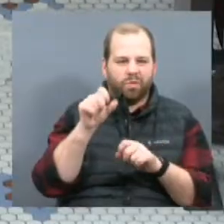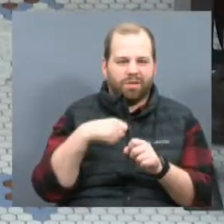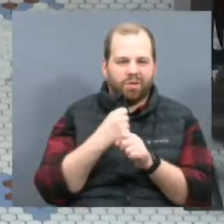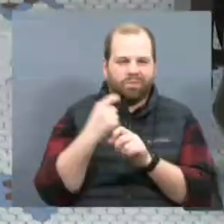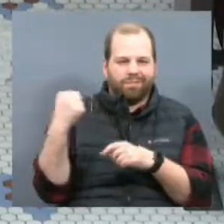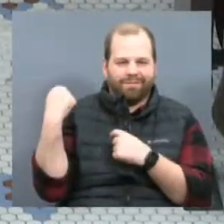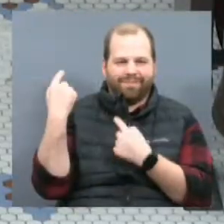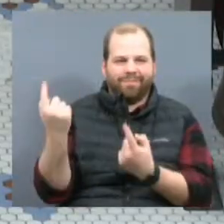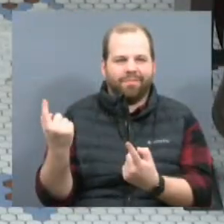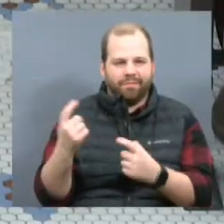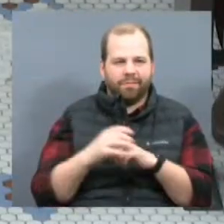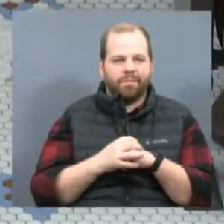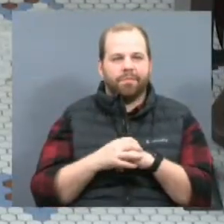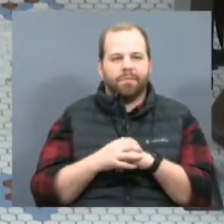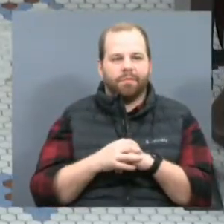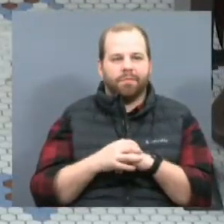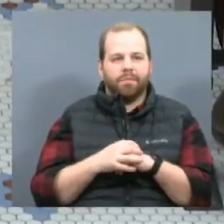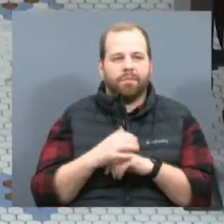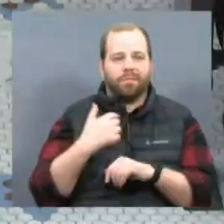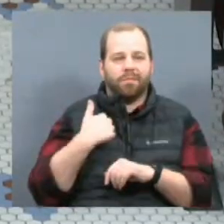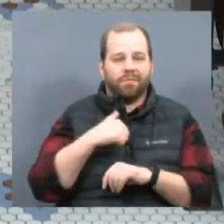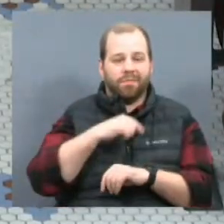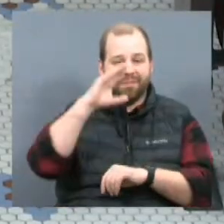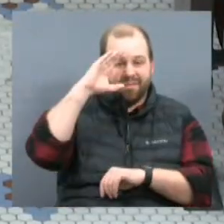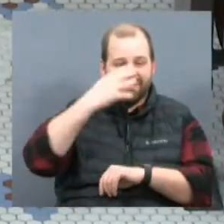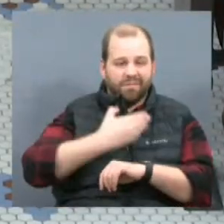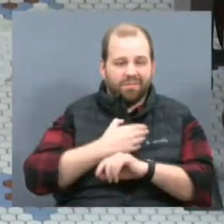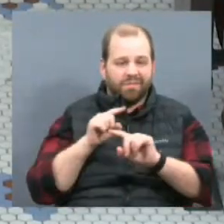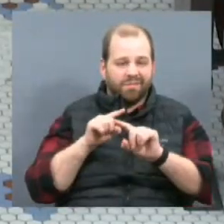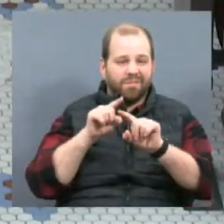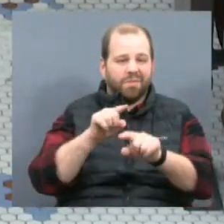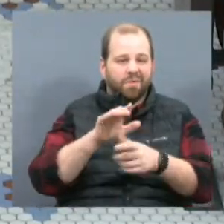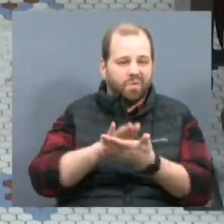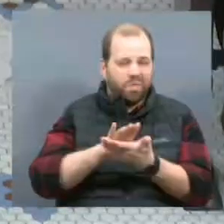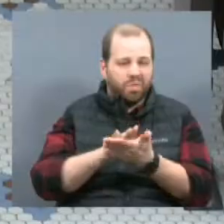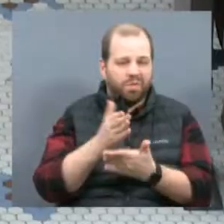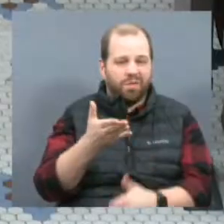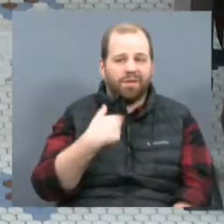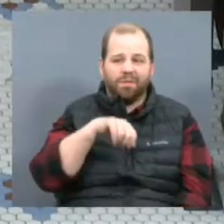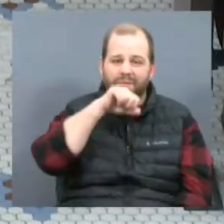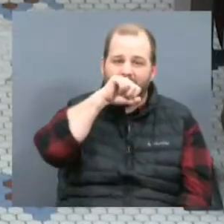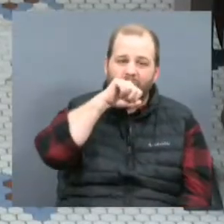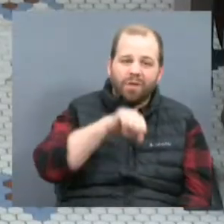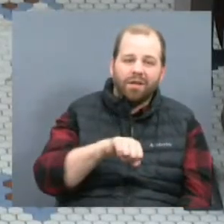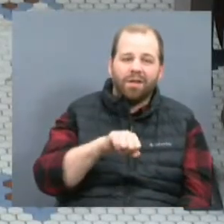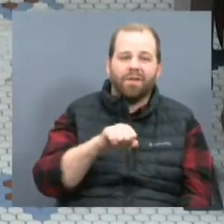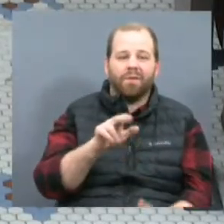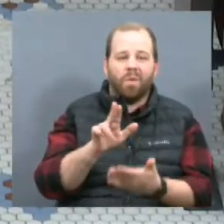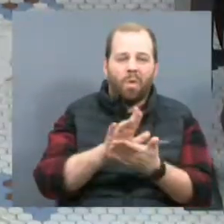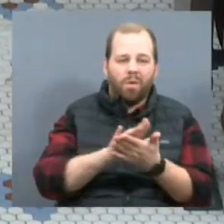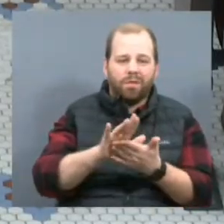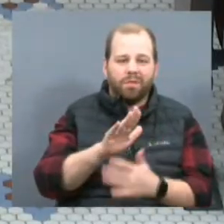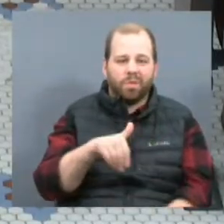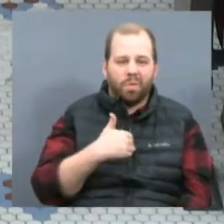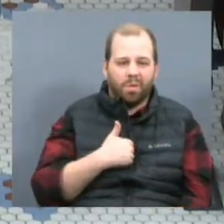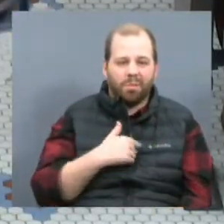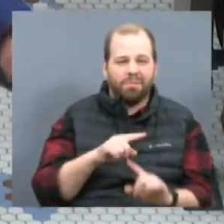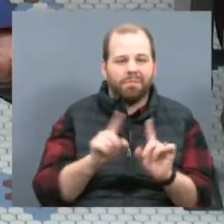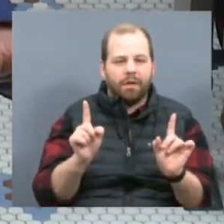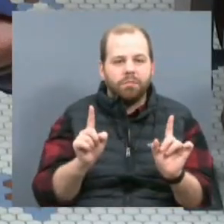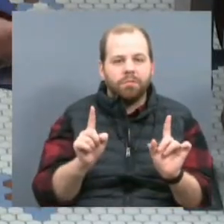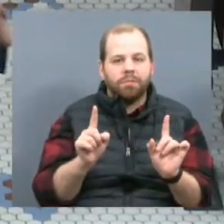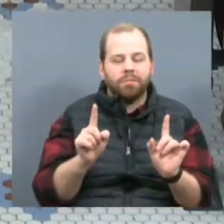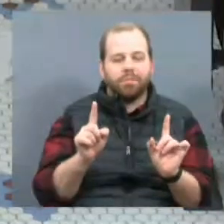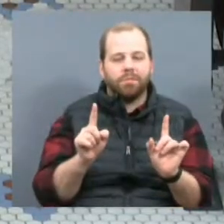years. Our son has gone to school at Holy Souls. We love Holy Souls, but we do not love